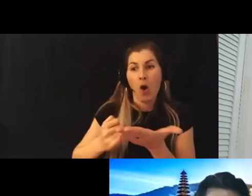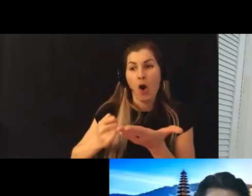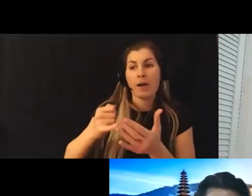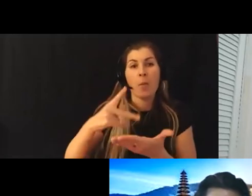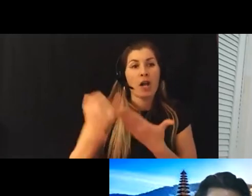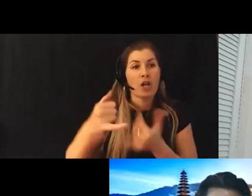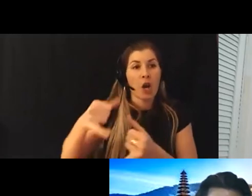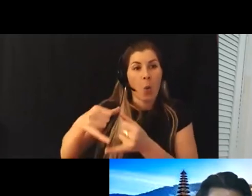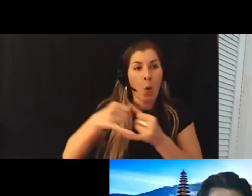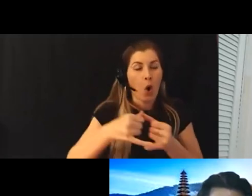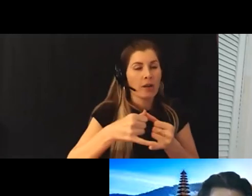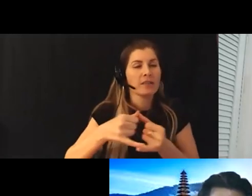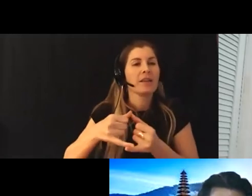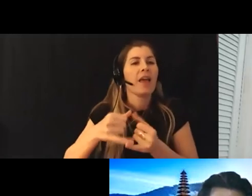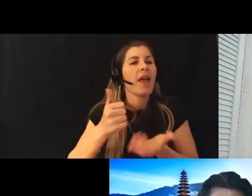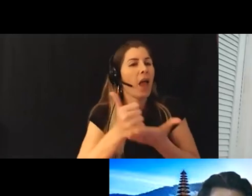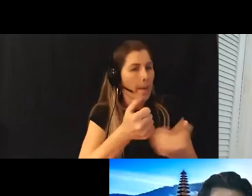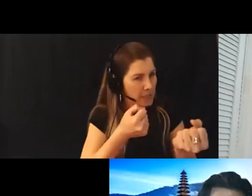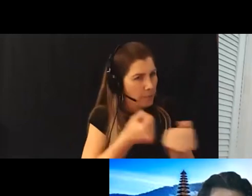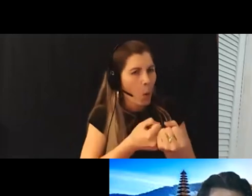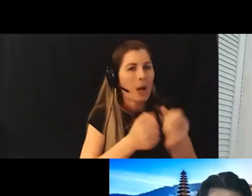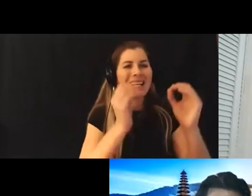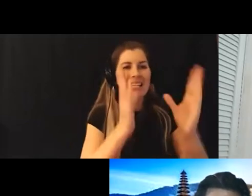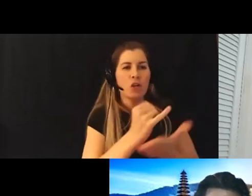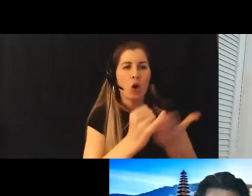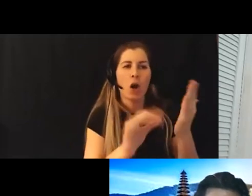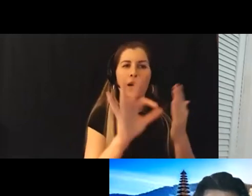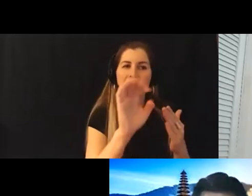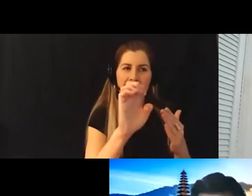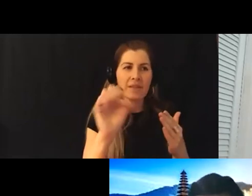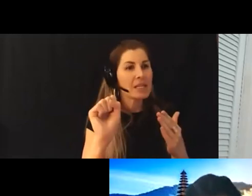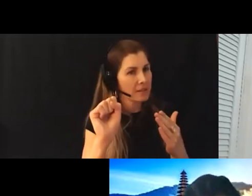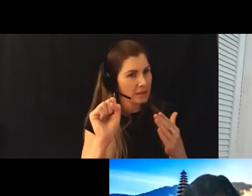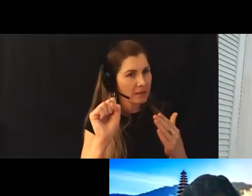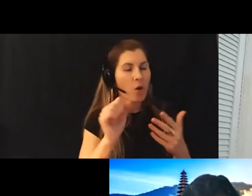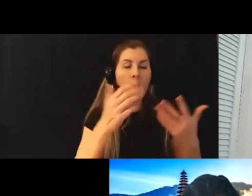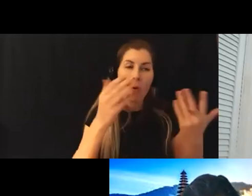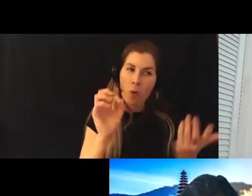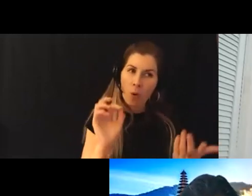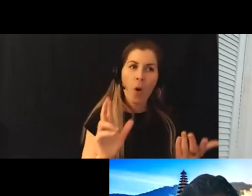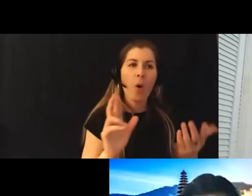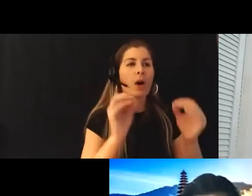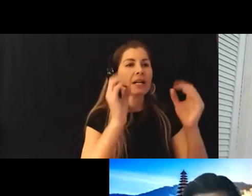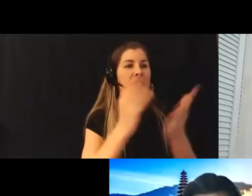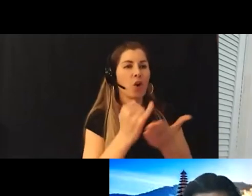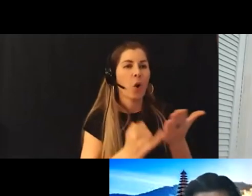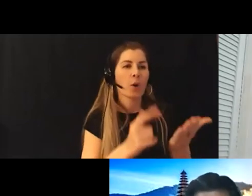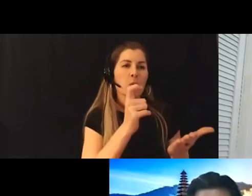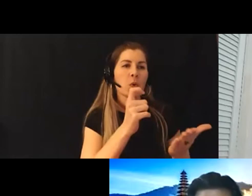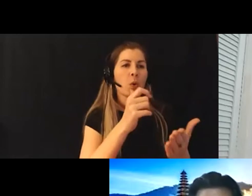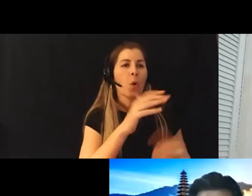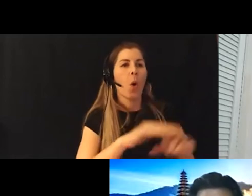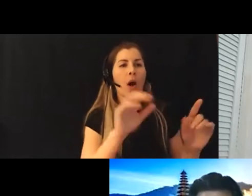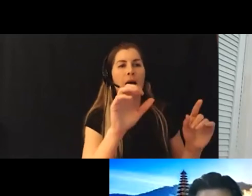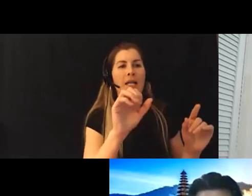specifically support, again, teaching artists' fees and or teaching artists being on salary. And that's one of the